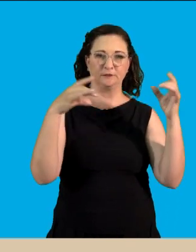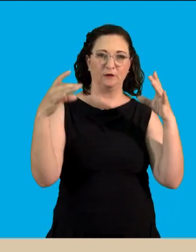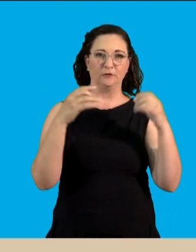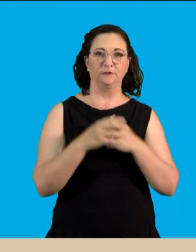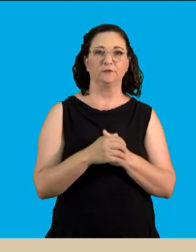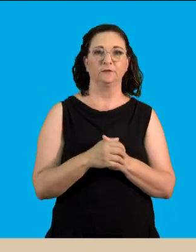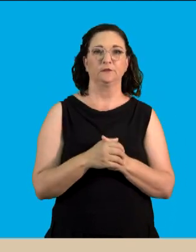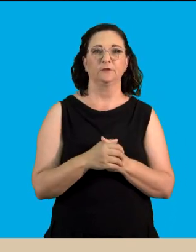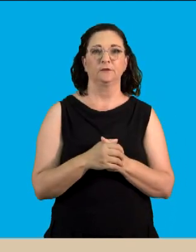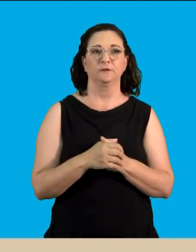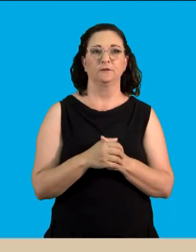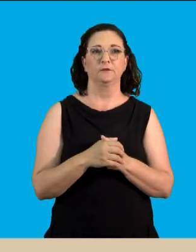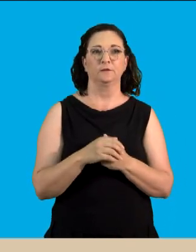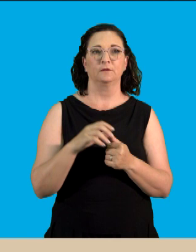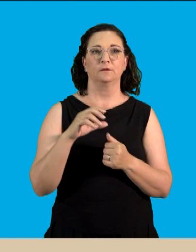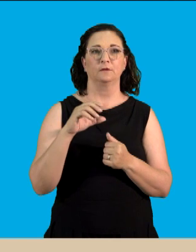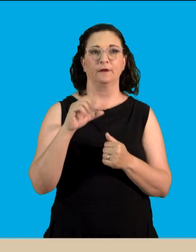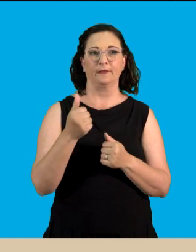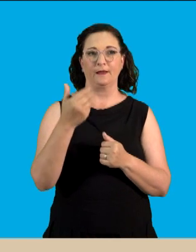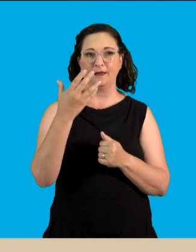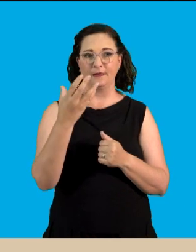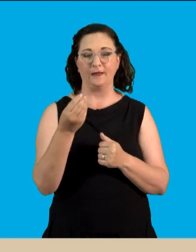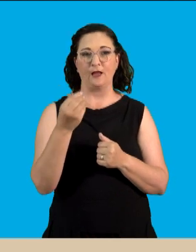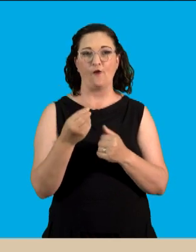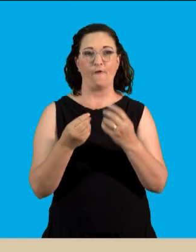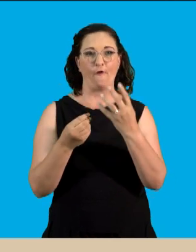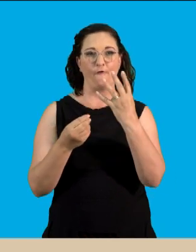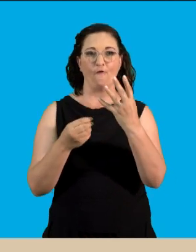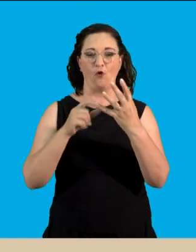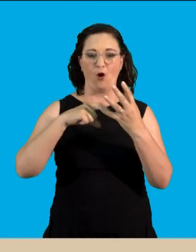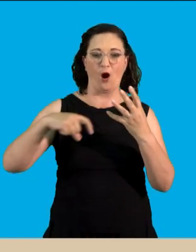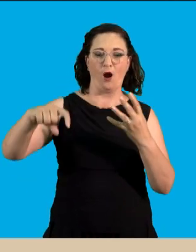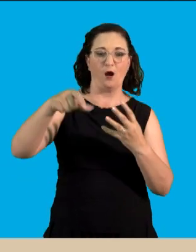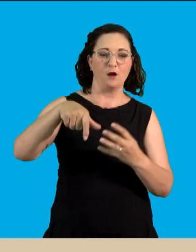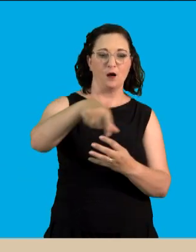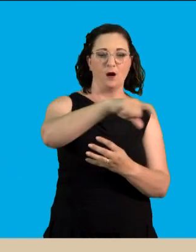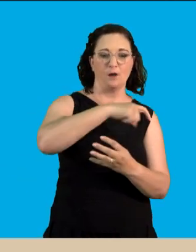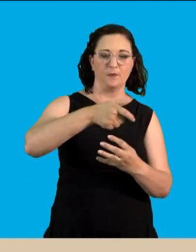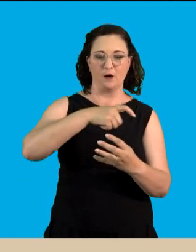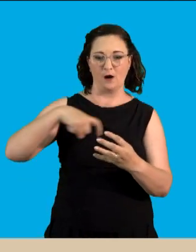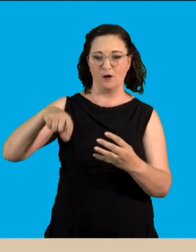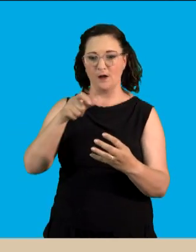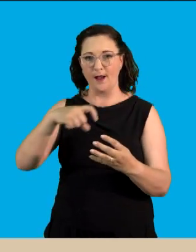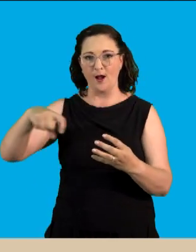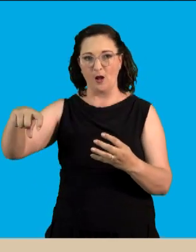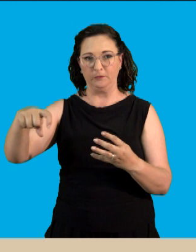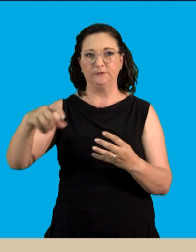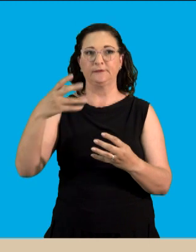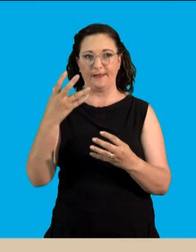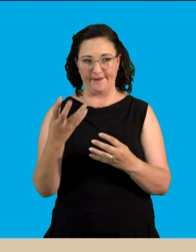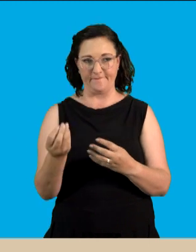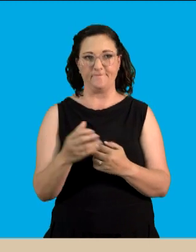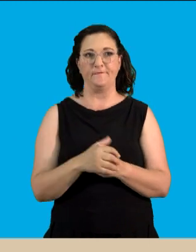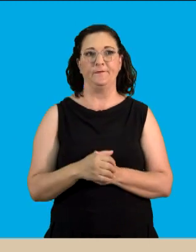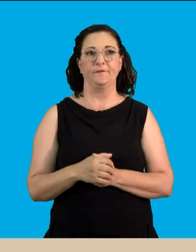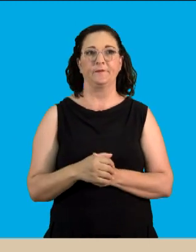bright spiral arms, and from above it looks like a flat disk. If you look at the picture on my right